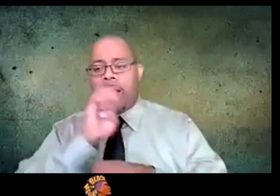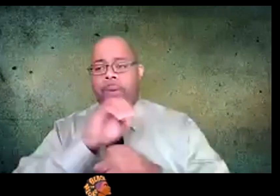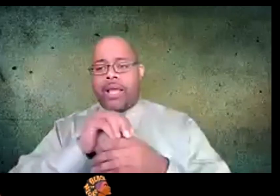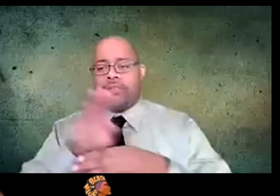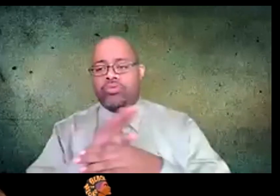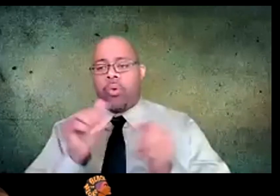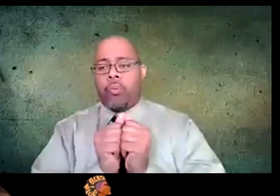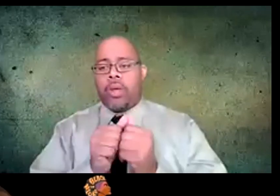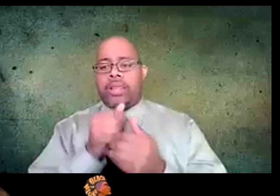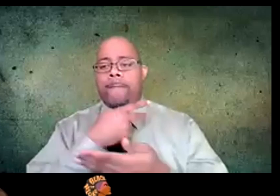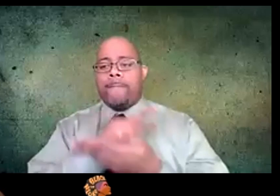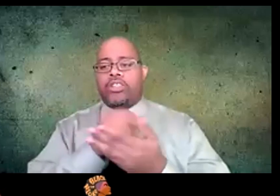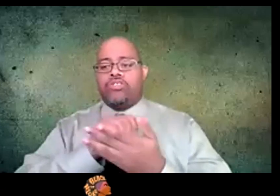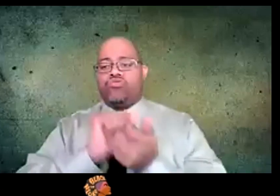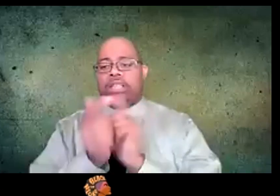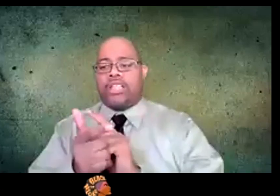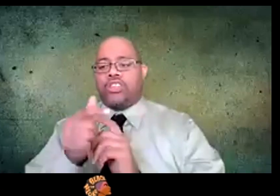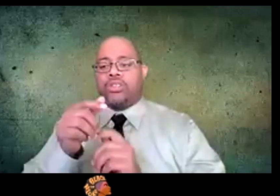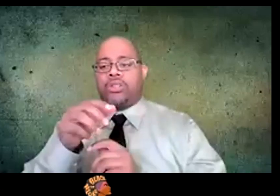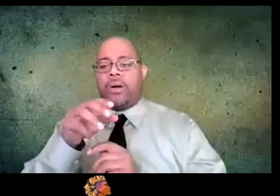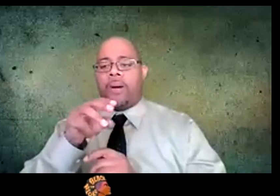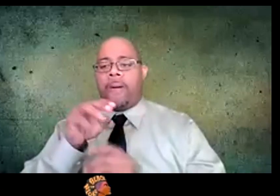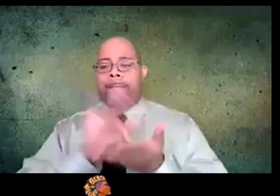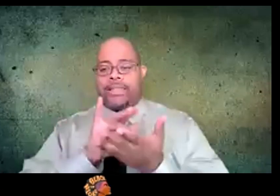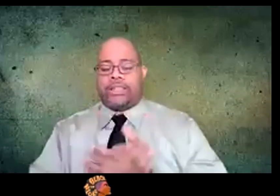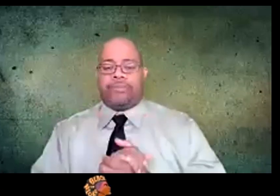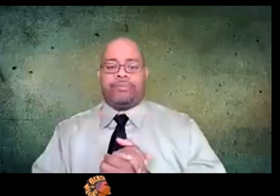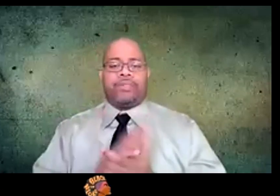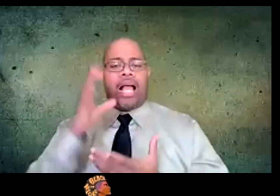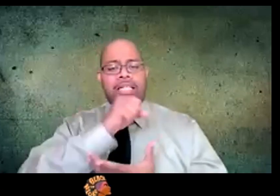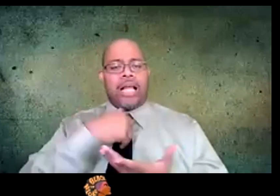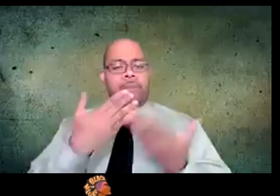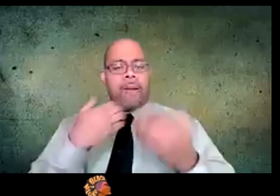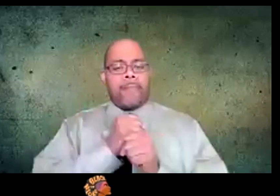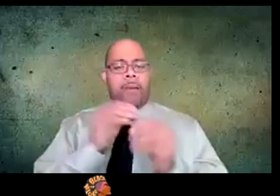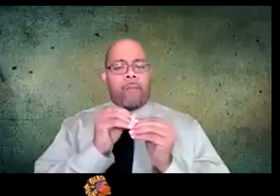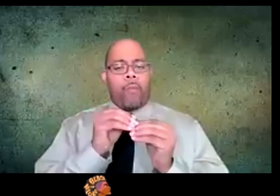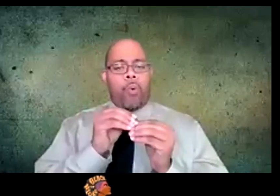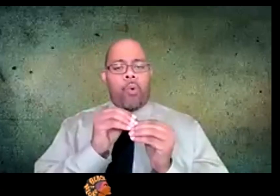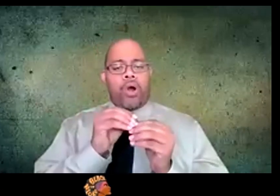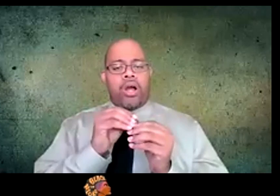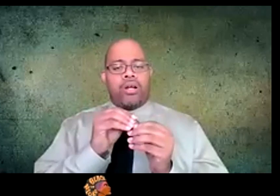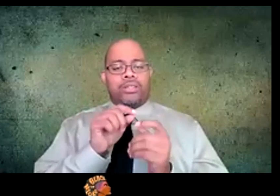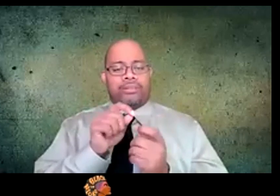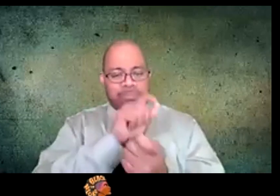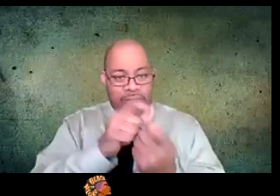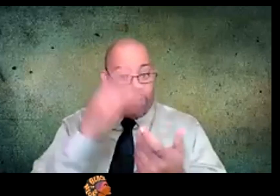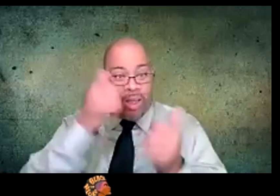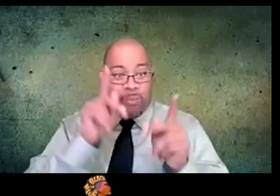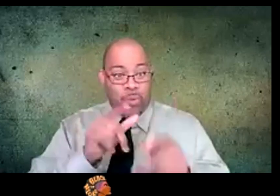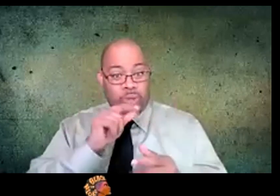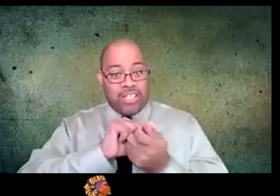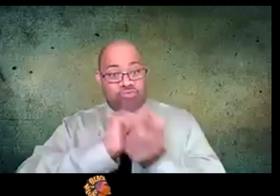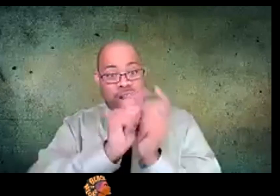with a master's in translational medicine? So I guess I'd probably make it more Cerevel based. Do you know anyone who's in translational